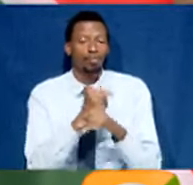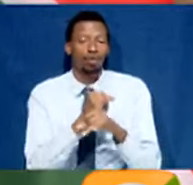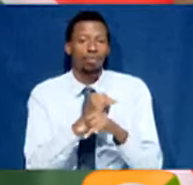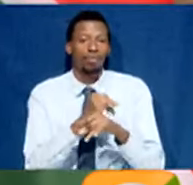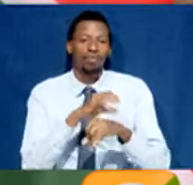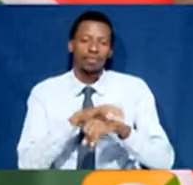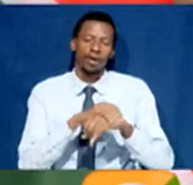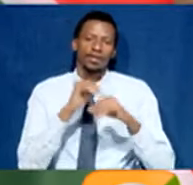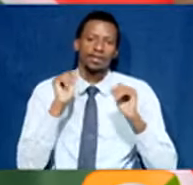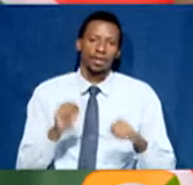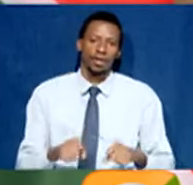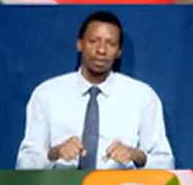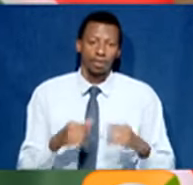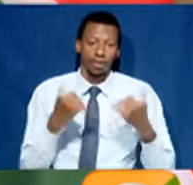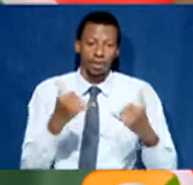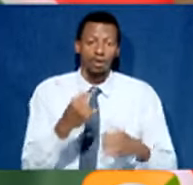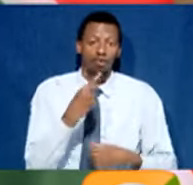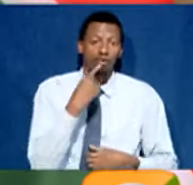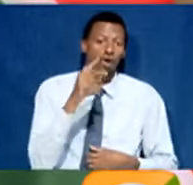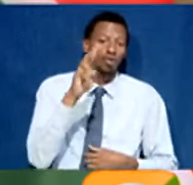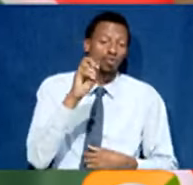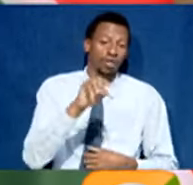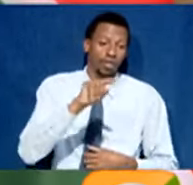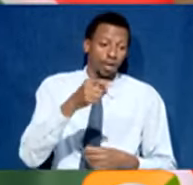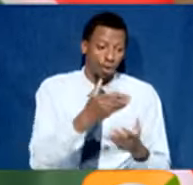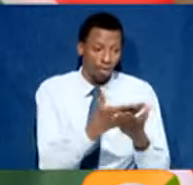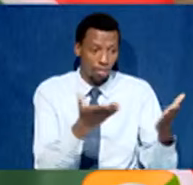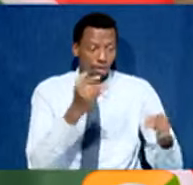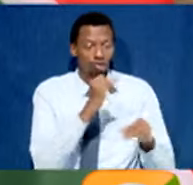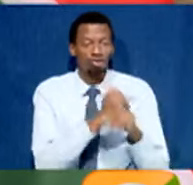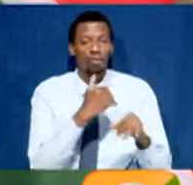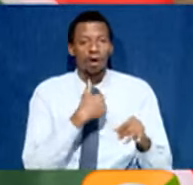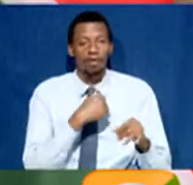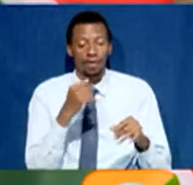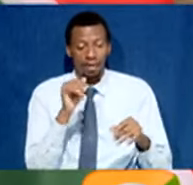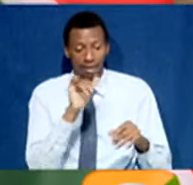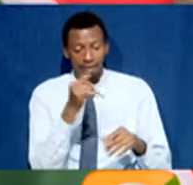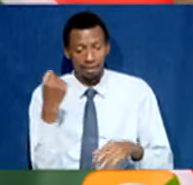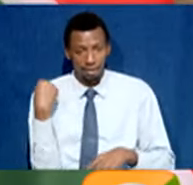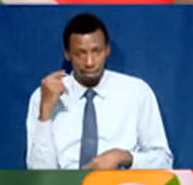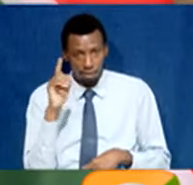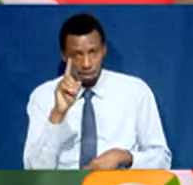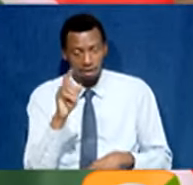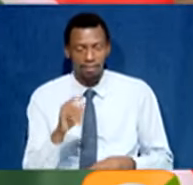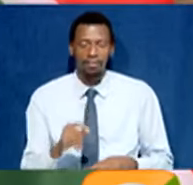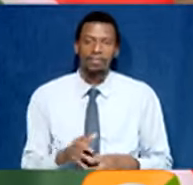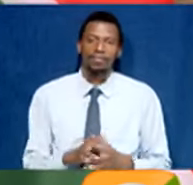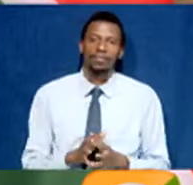have 120,000 of them on a job. That's number one. On this,